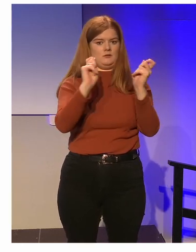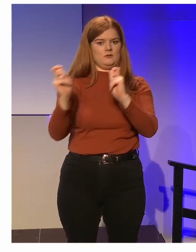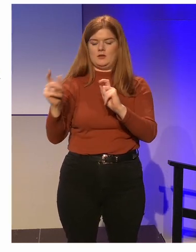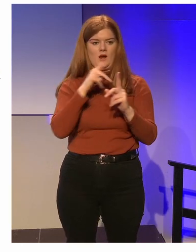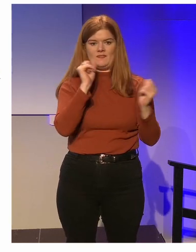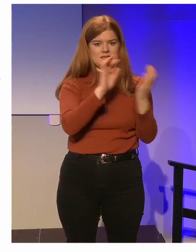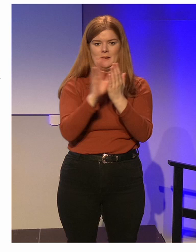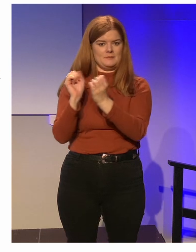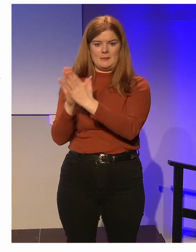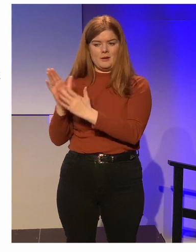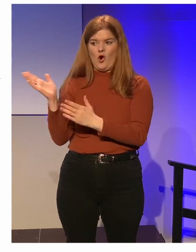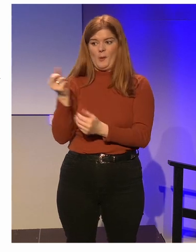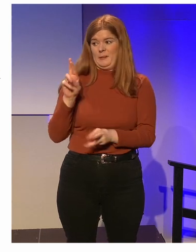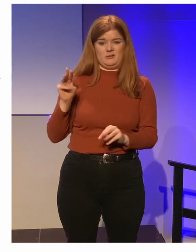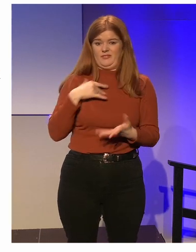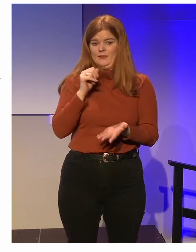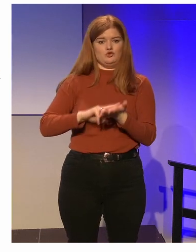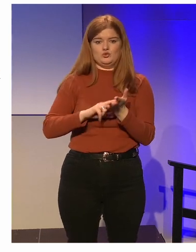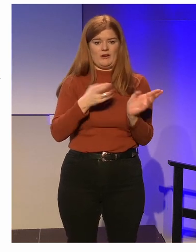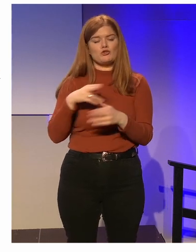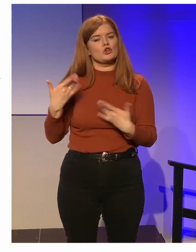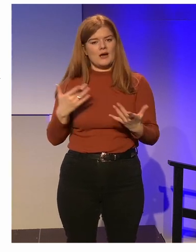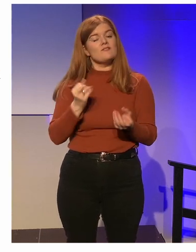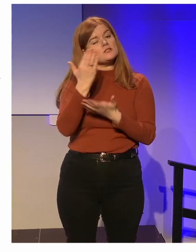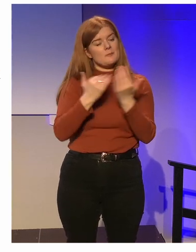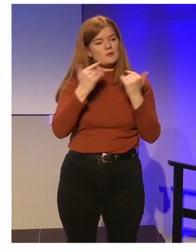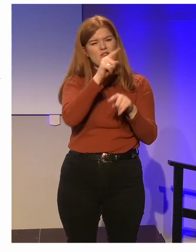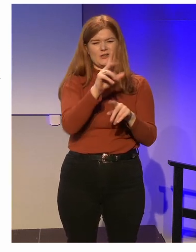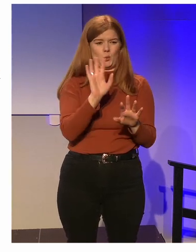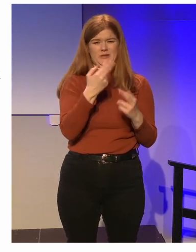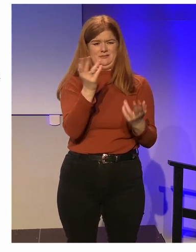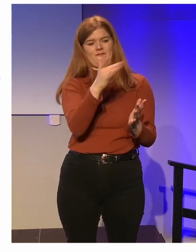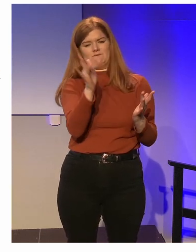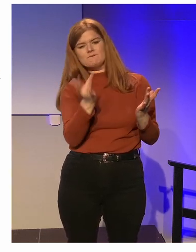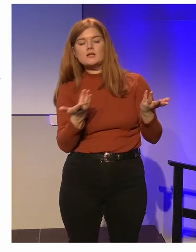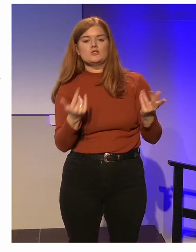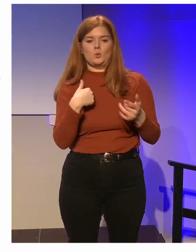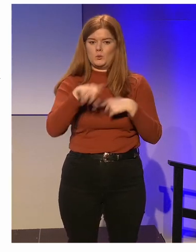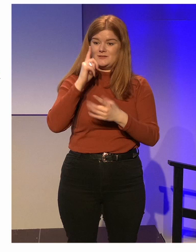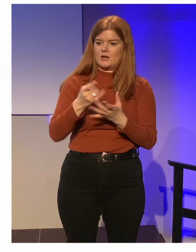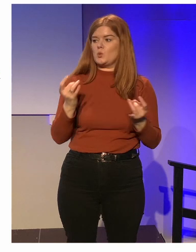wasn't consistent, or people weren't using it consistently. There was information in there that wasn't needed. So